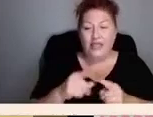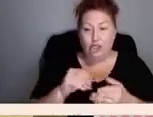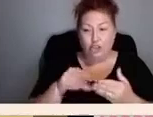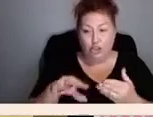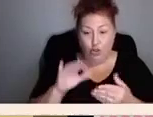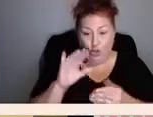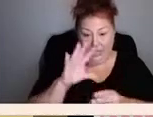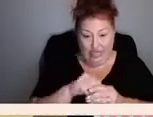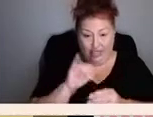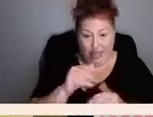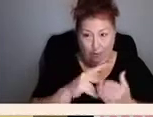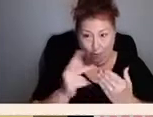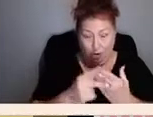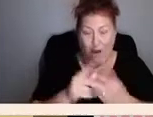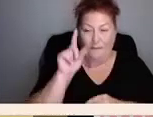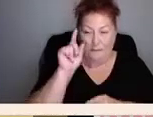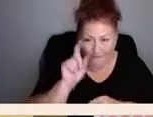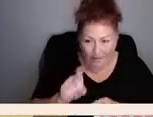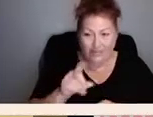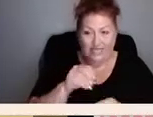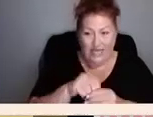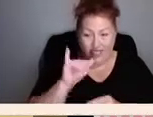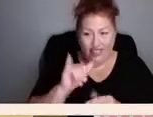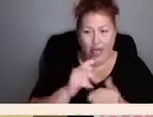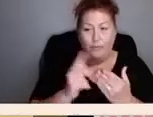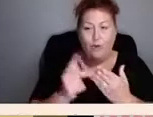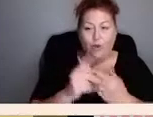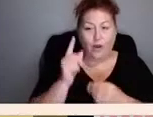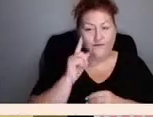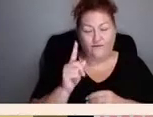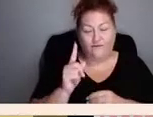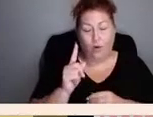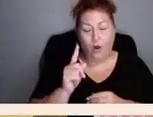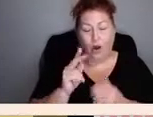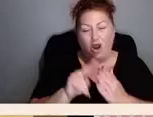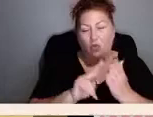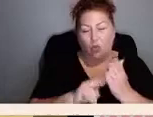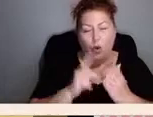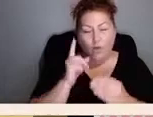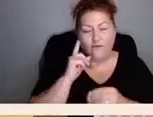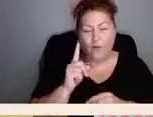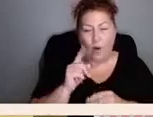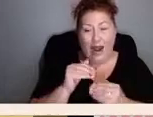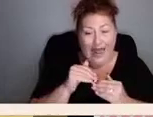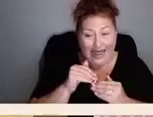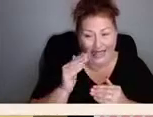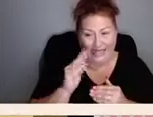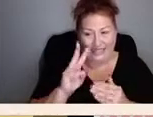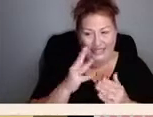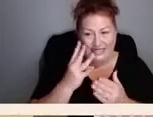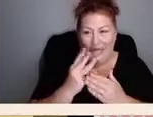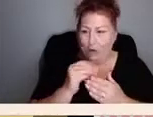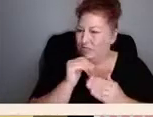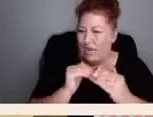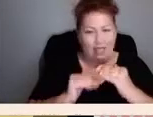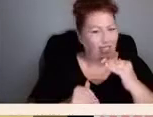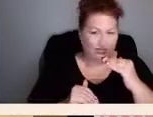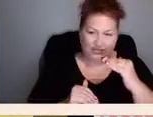these programs must be in the program enrolled for at least 6 hours, not